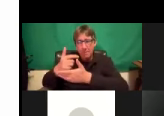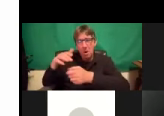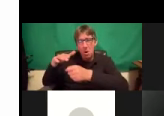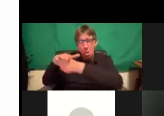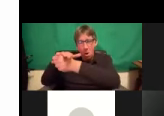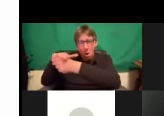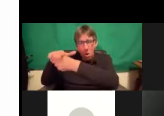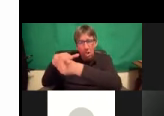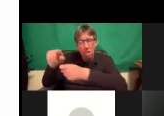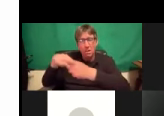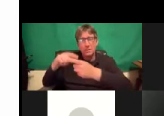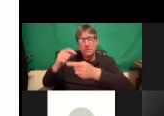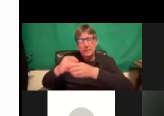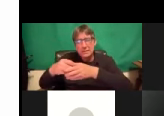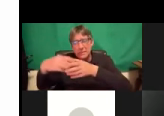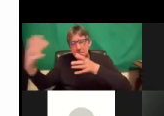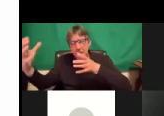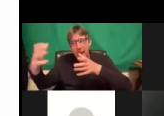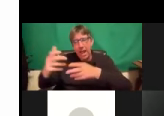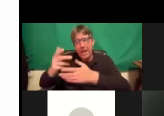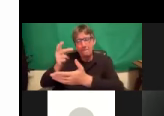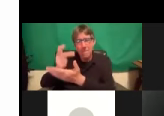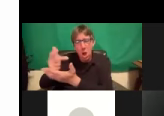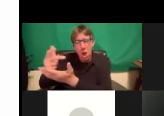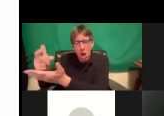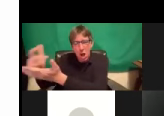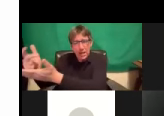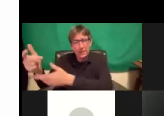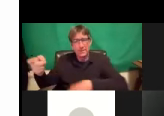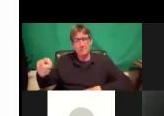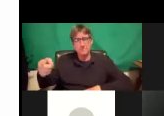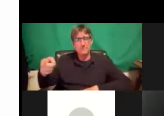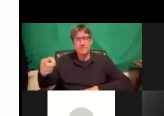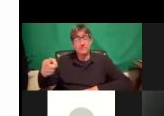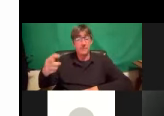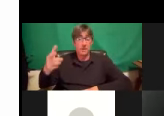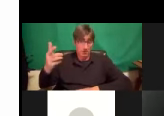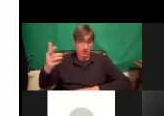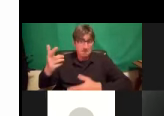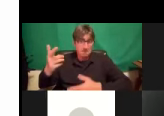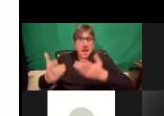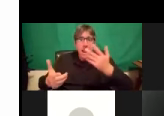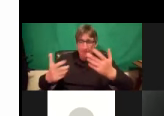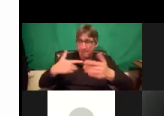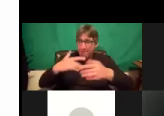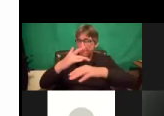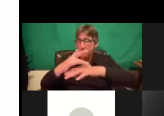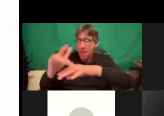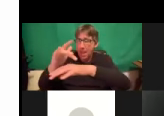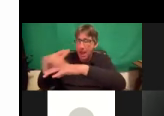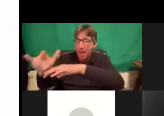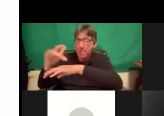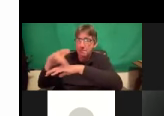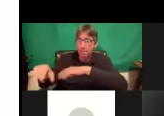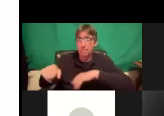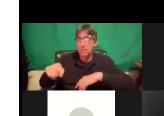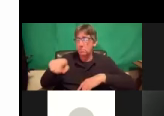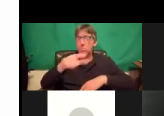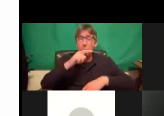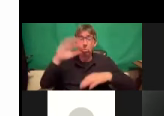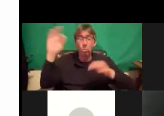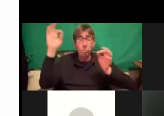opportunities. They may exist where you may not be aware of them, but please do look